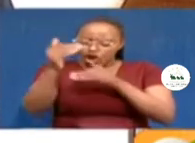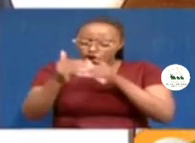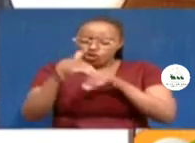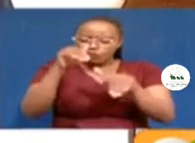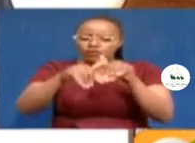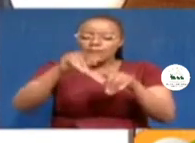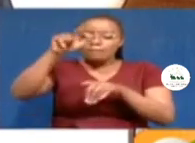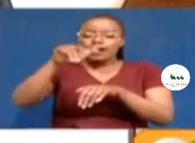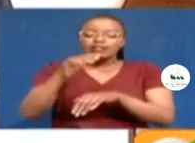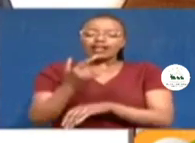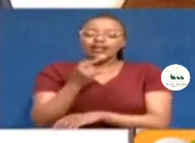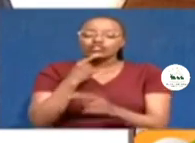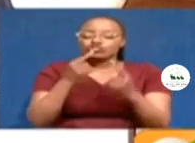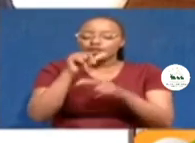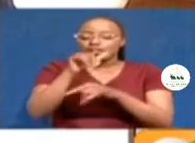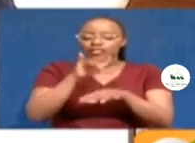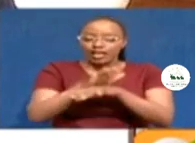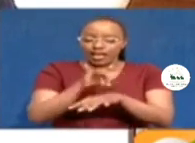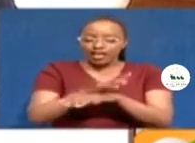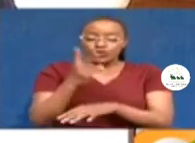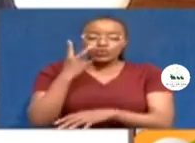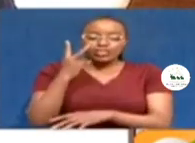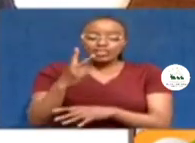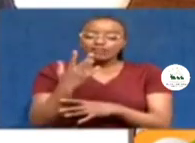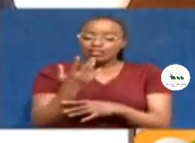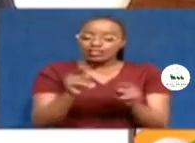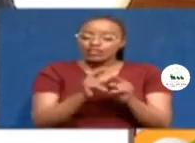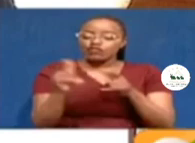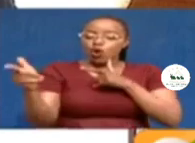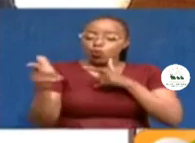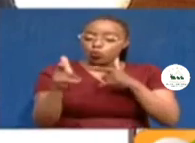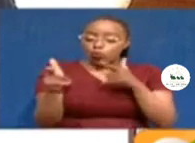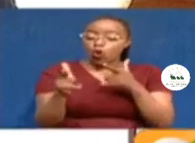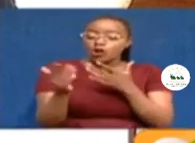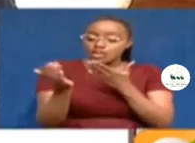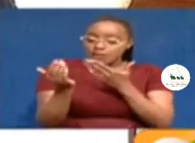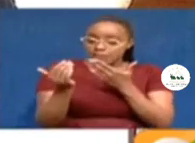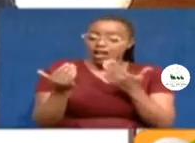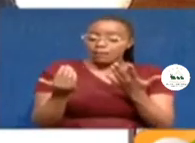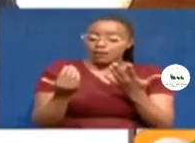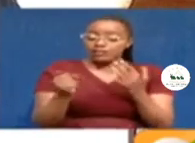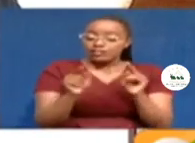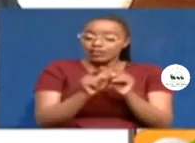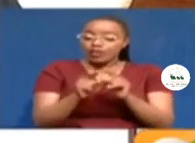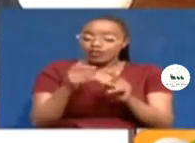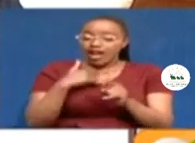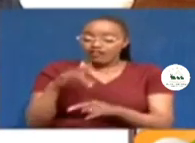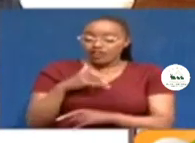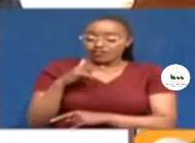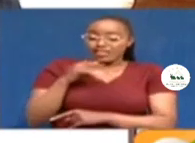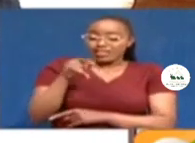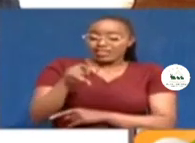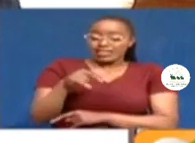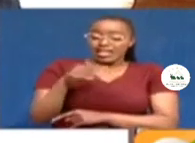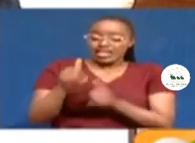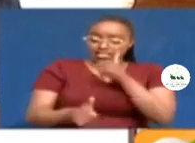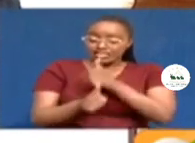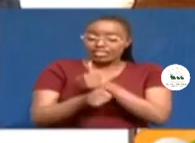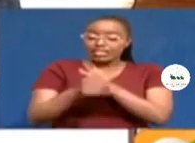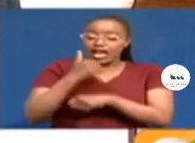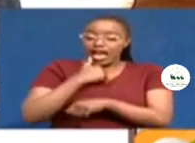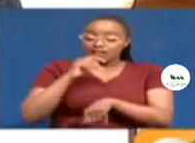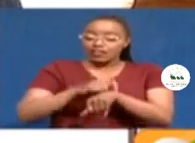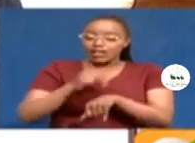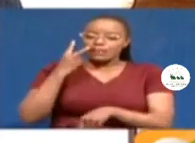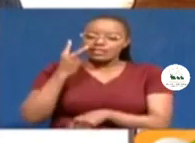very early on, you can already see the drums of war being beaten. And there is a sense of deja vu.